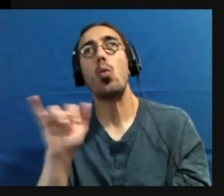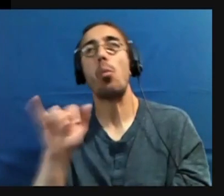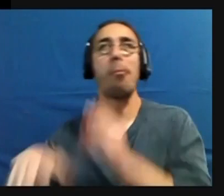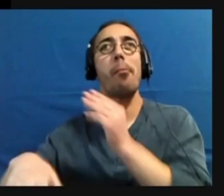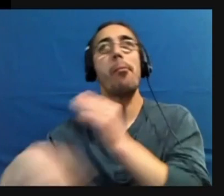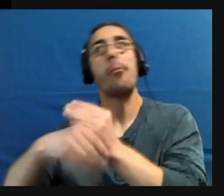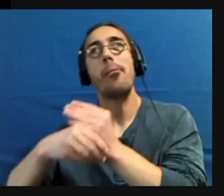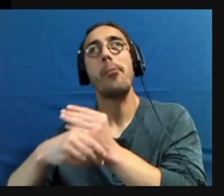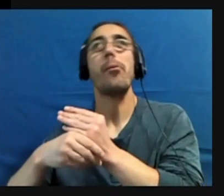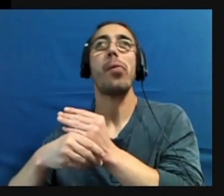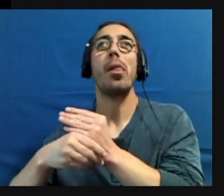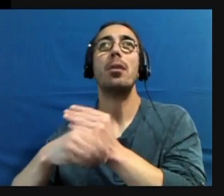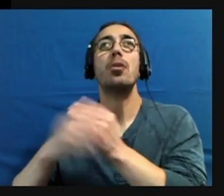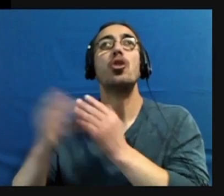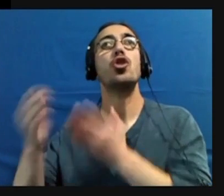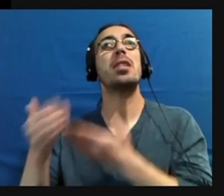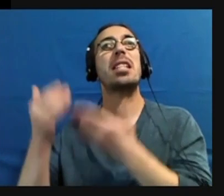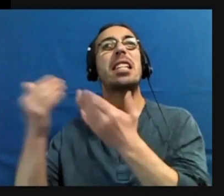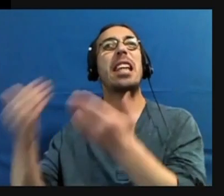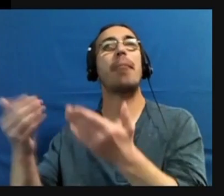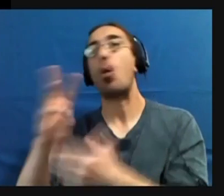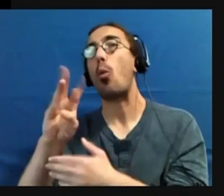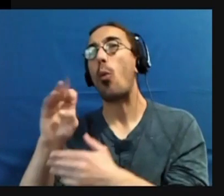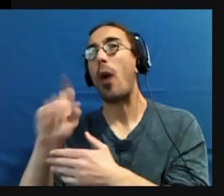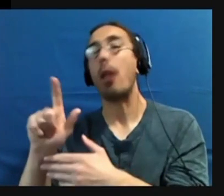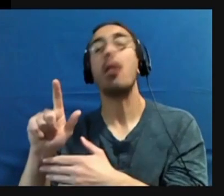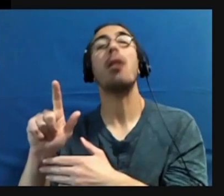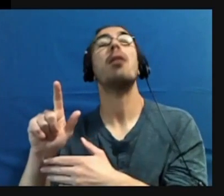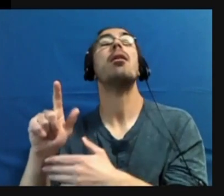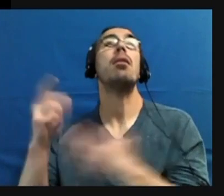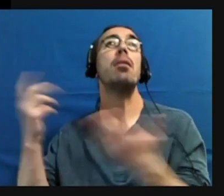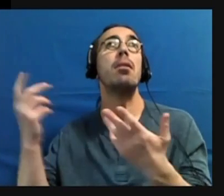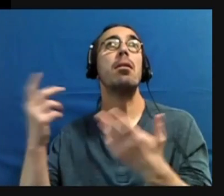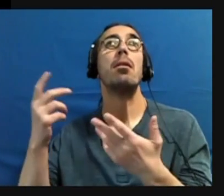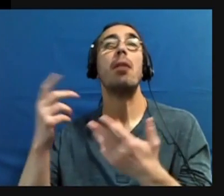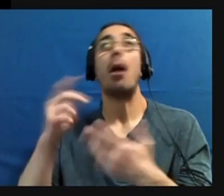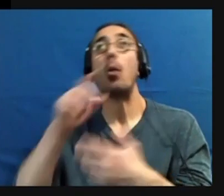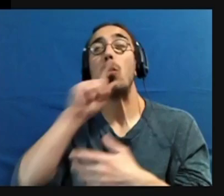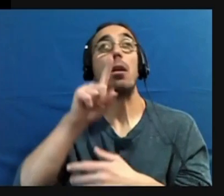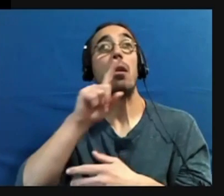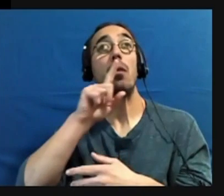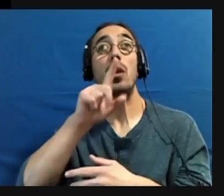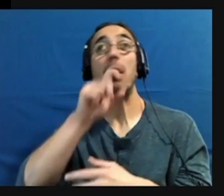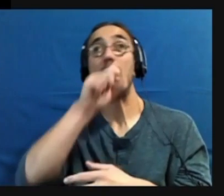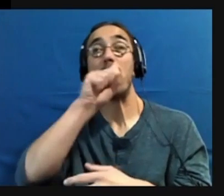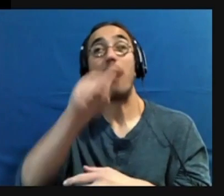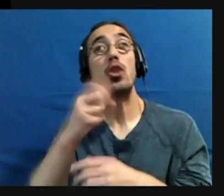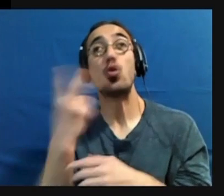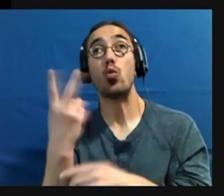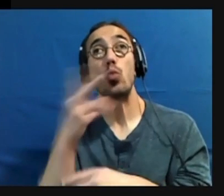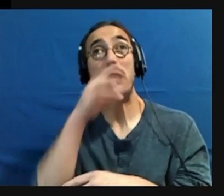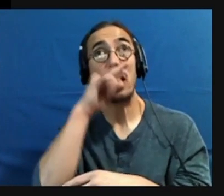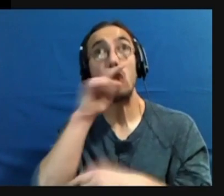Just Give Them the Whale and You're Gonna Love This Kid, are there 2 books that I highly recommend so that you can start